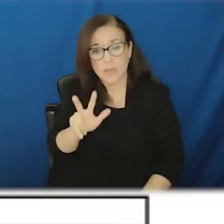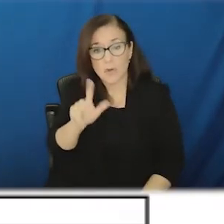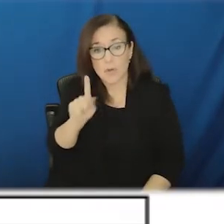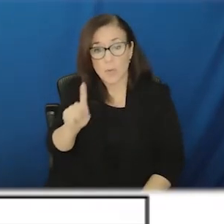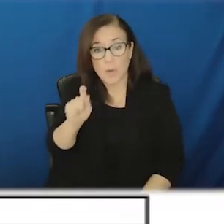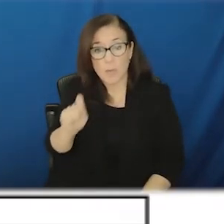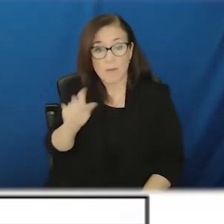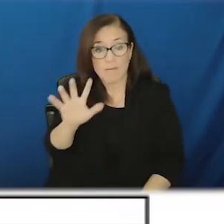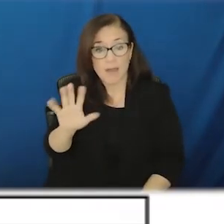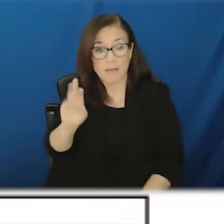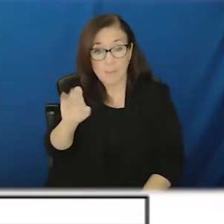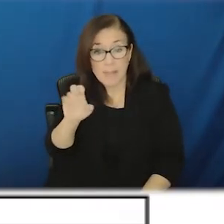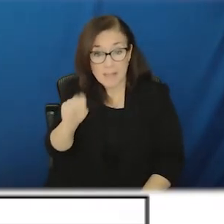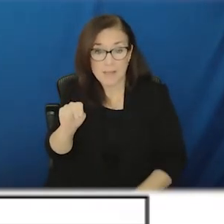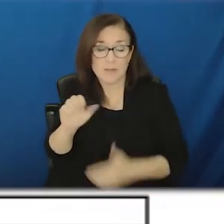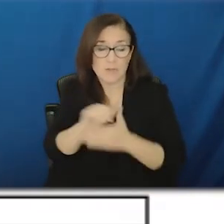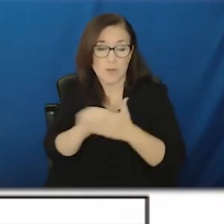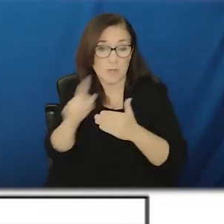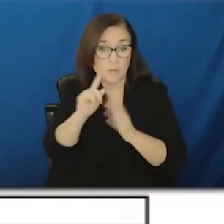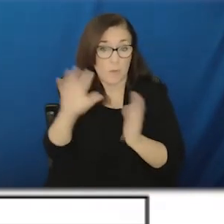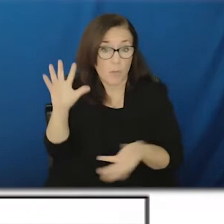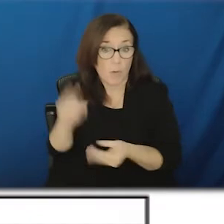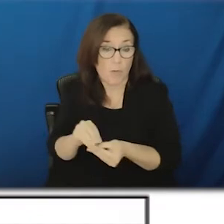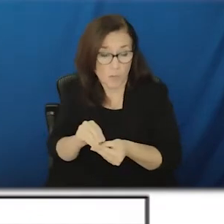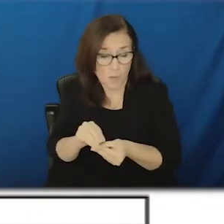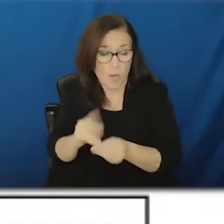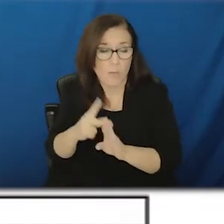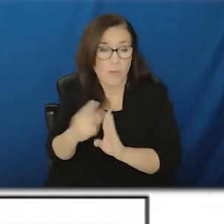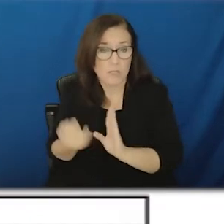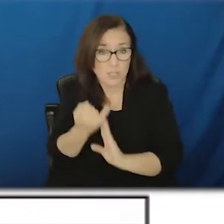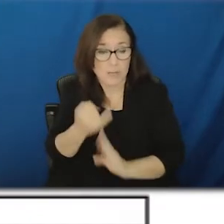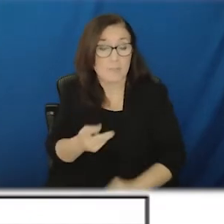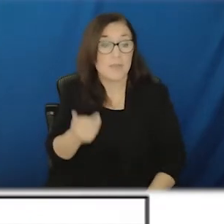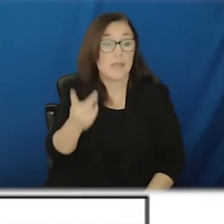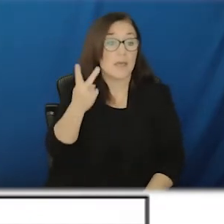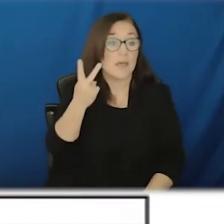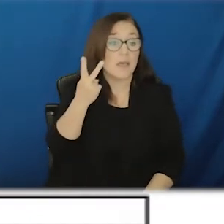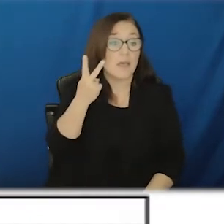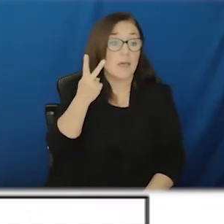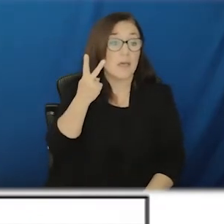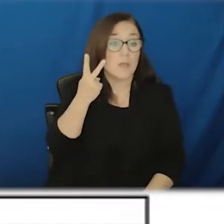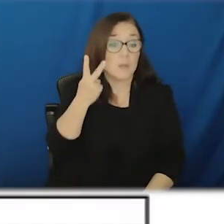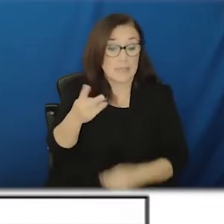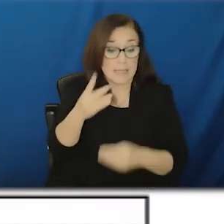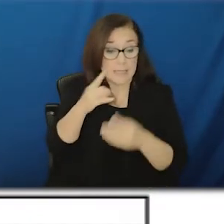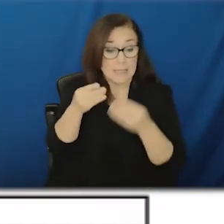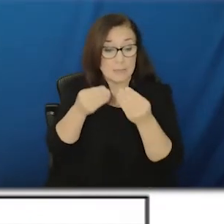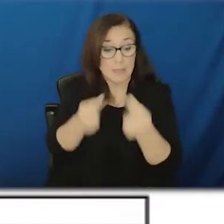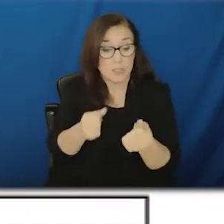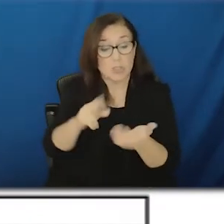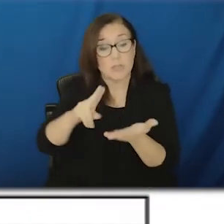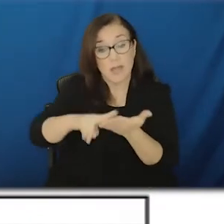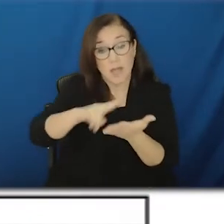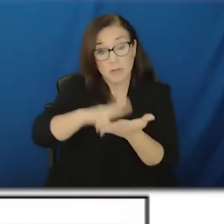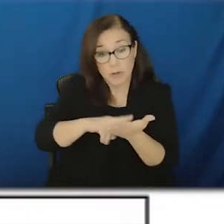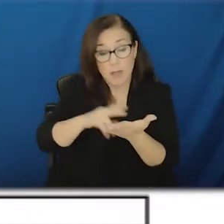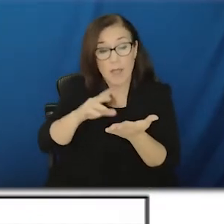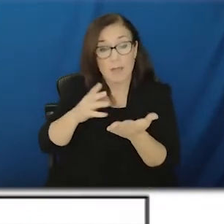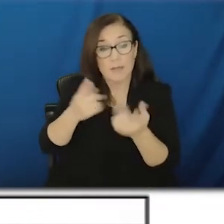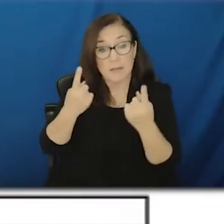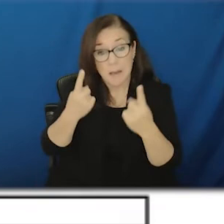for the project. In the expenditures, you can see the contract amount. You can see the prior board approved change orders